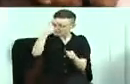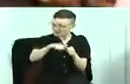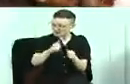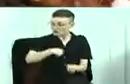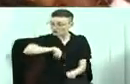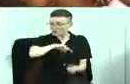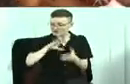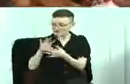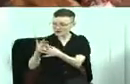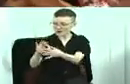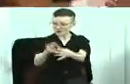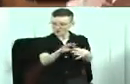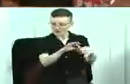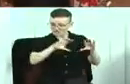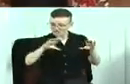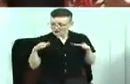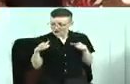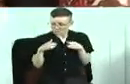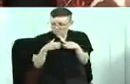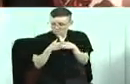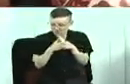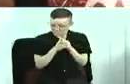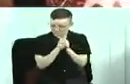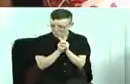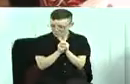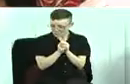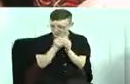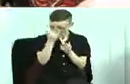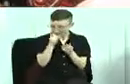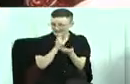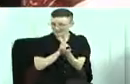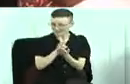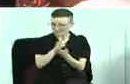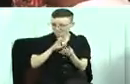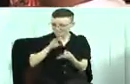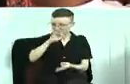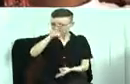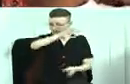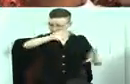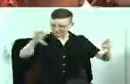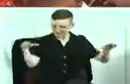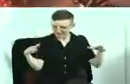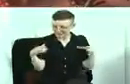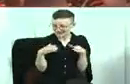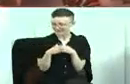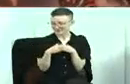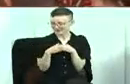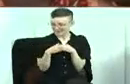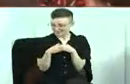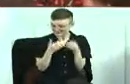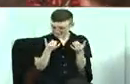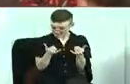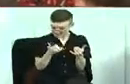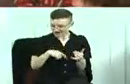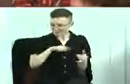one because of the Holy Spirit that gathers us together, that in this day that we do take responsibility for